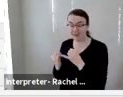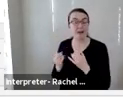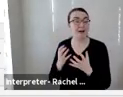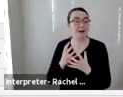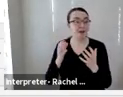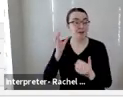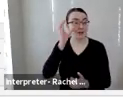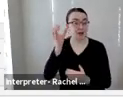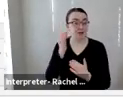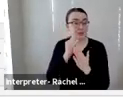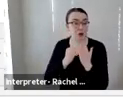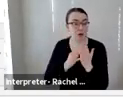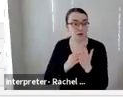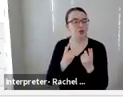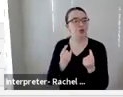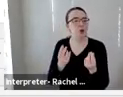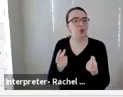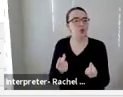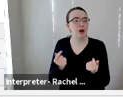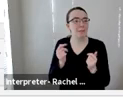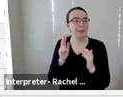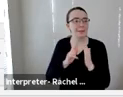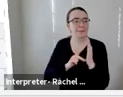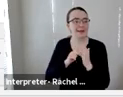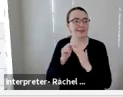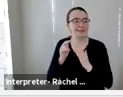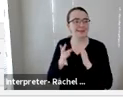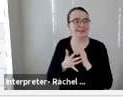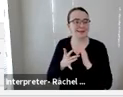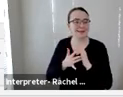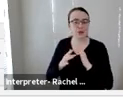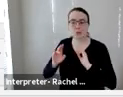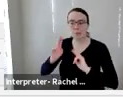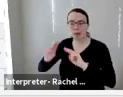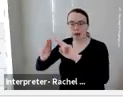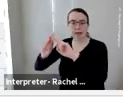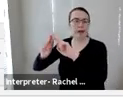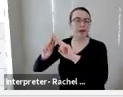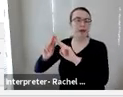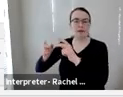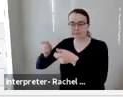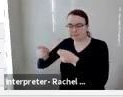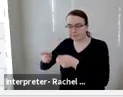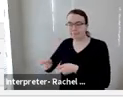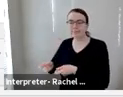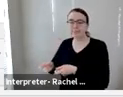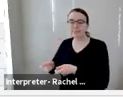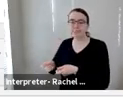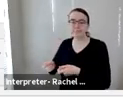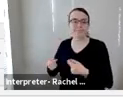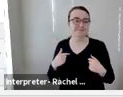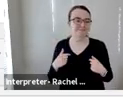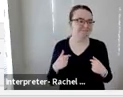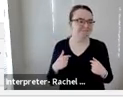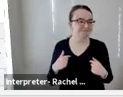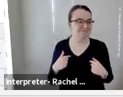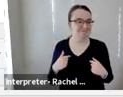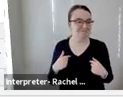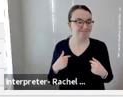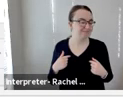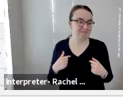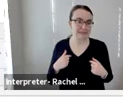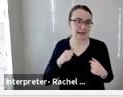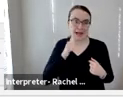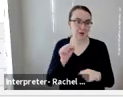a rapid painting technique where you block in shapes and you refine detail. I don't necessarily work that